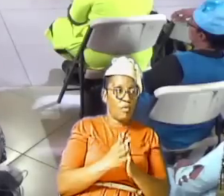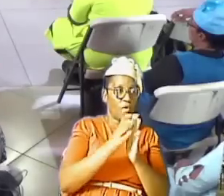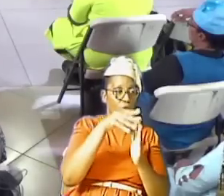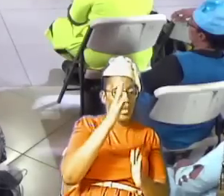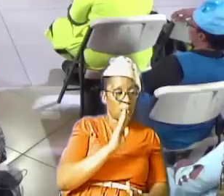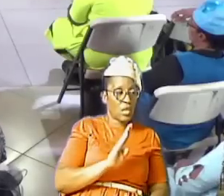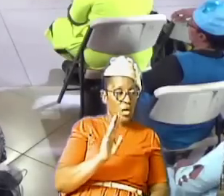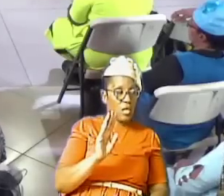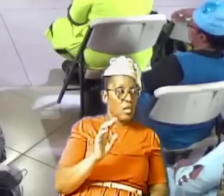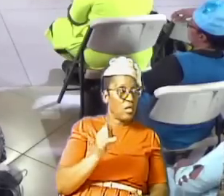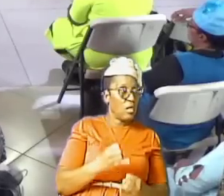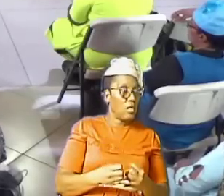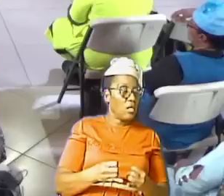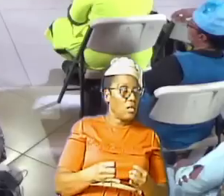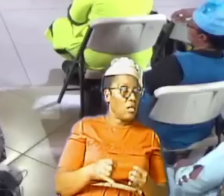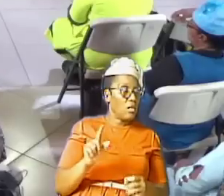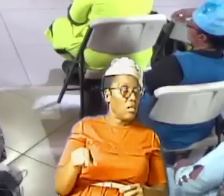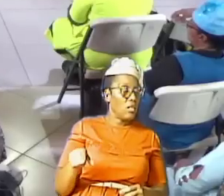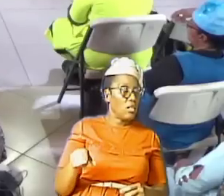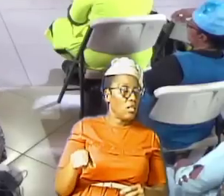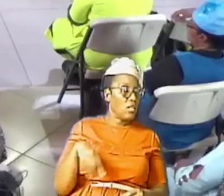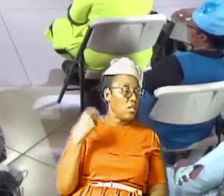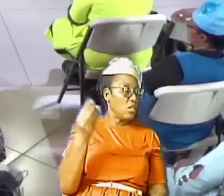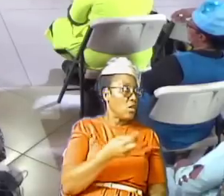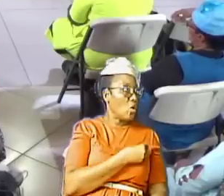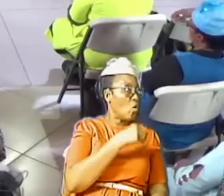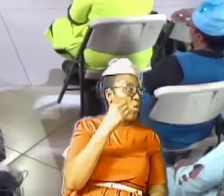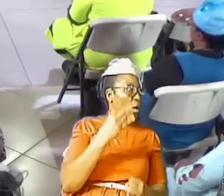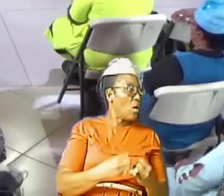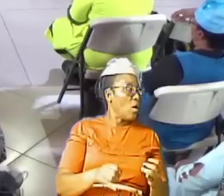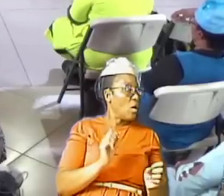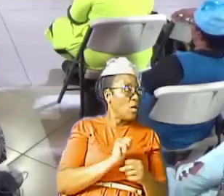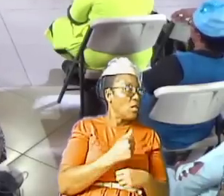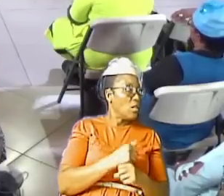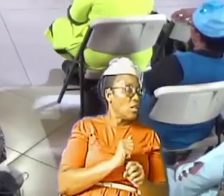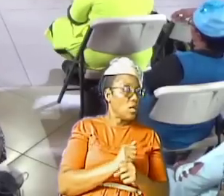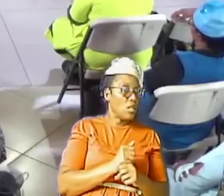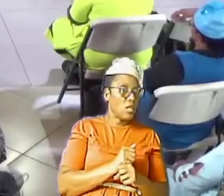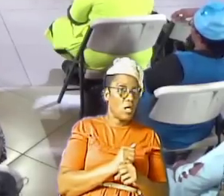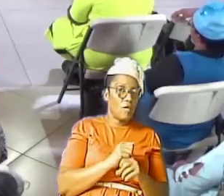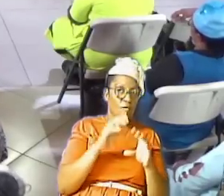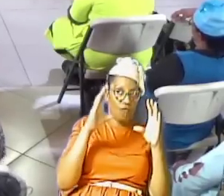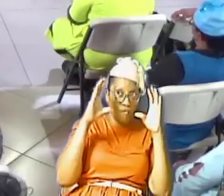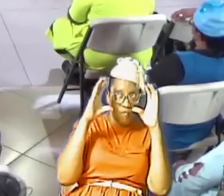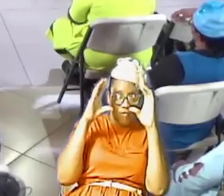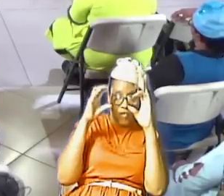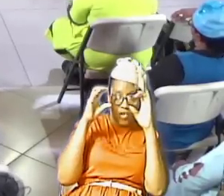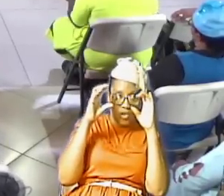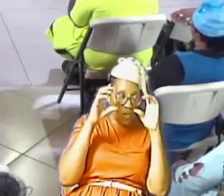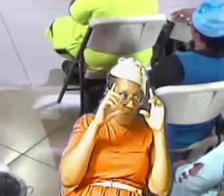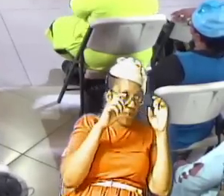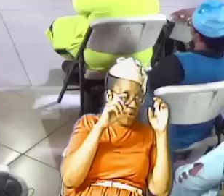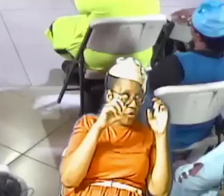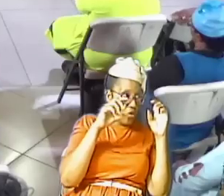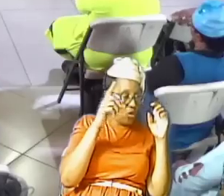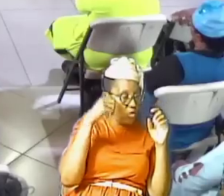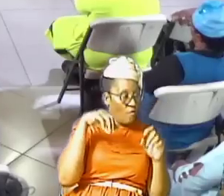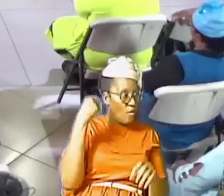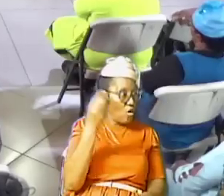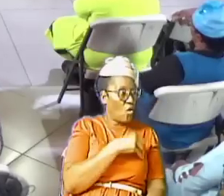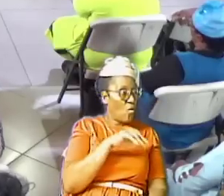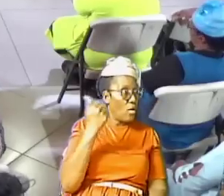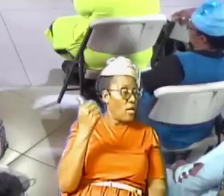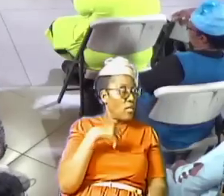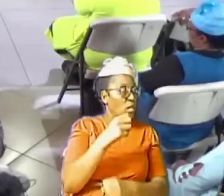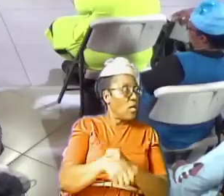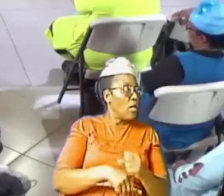God. And finally, this is our last set of photo shoots for our 10th